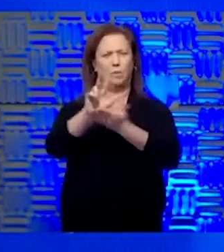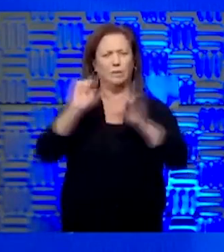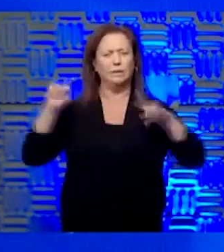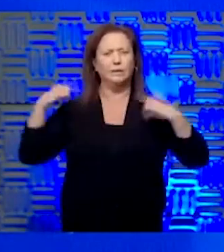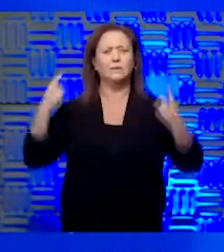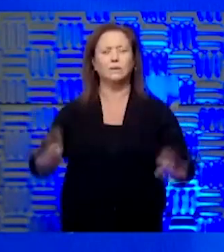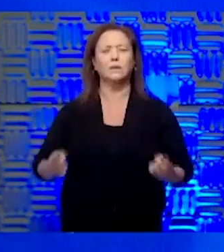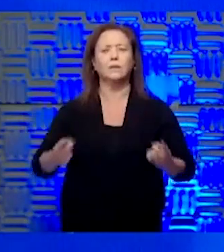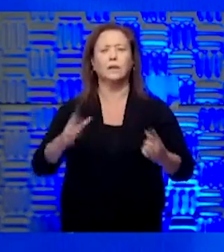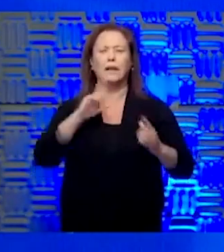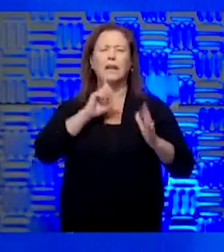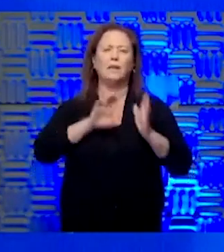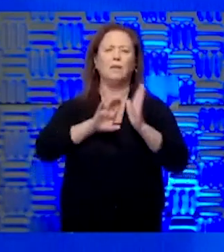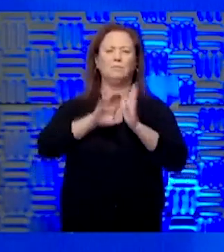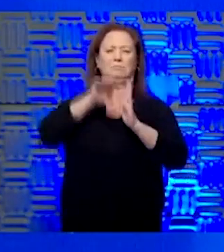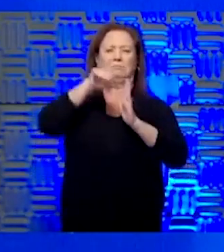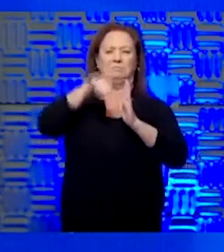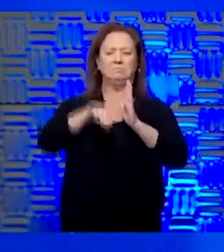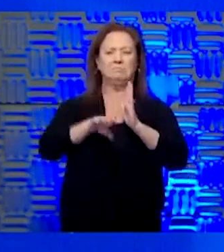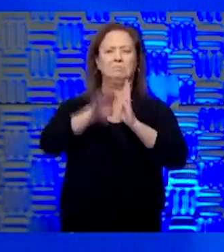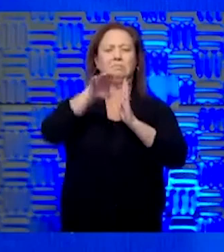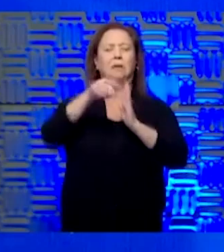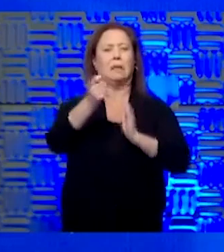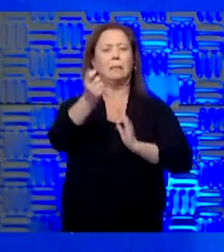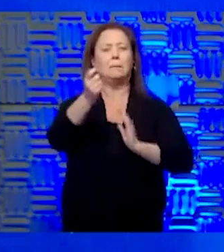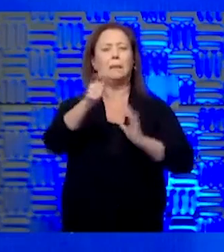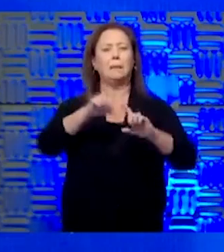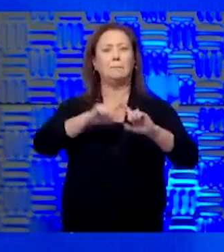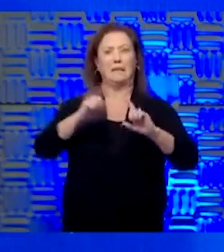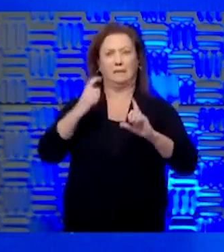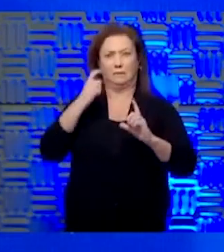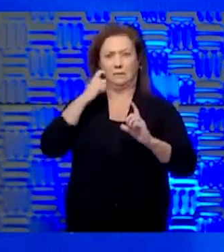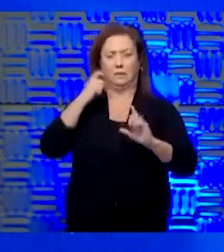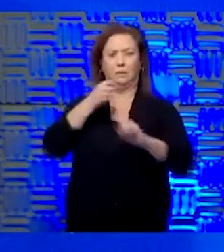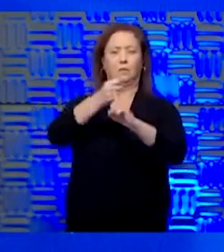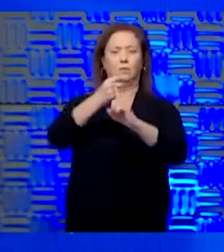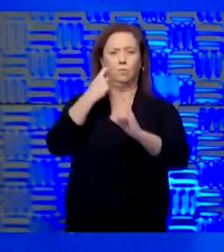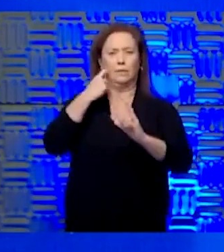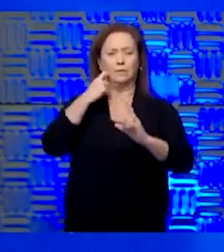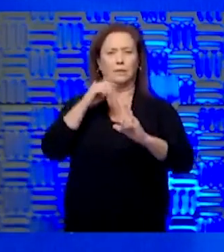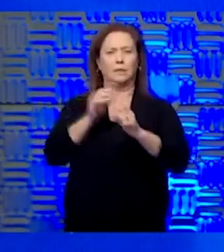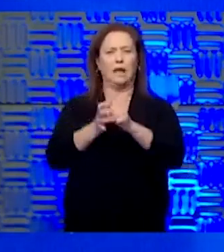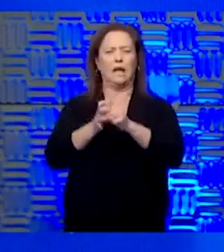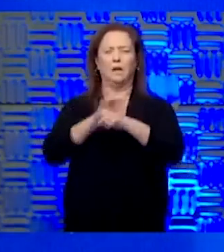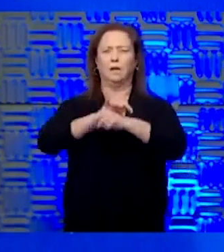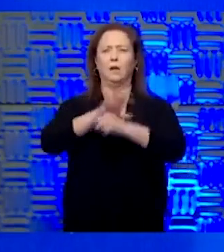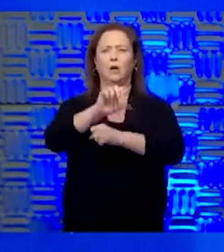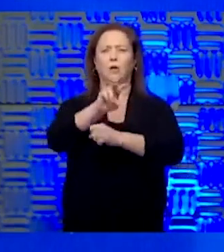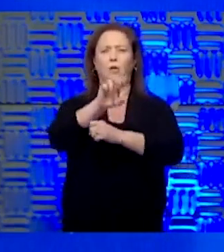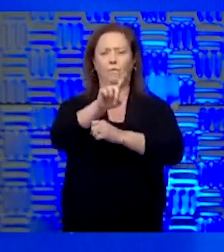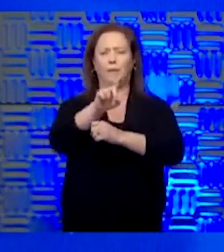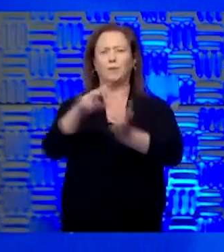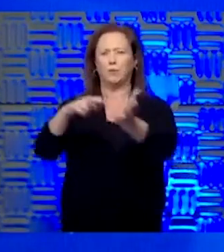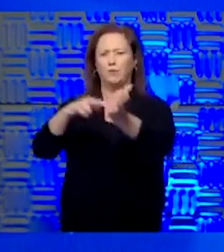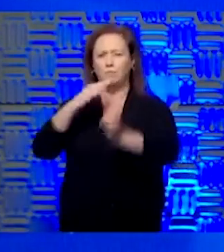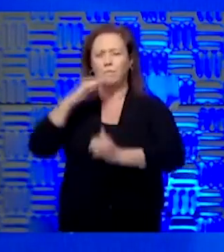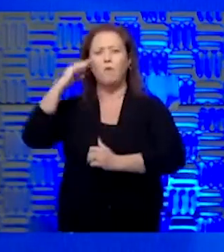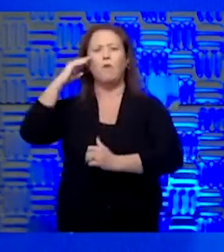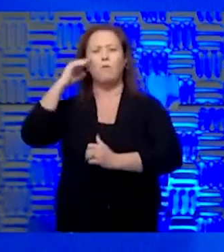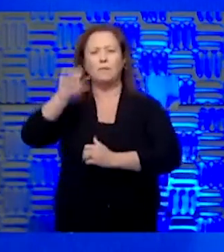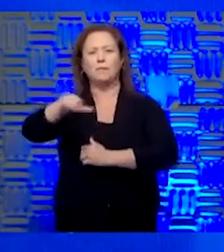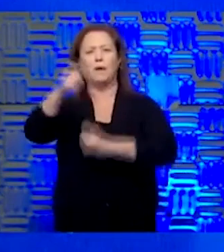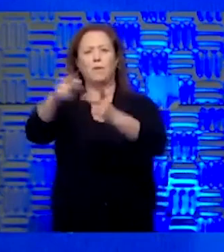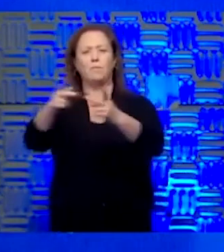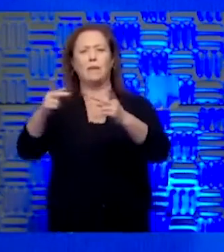I think it goes up and down a little bit depending on where the most recent outbreak is. If I know that if there's a nursing home that has a lot of patients or some other place